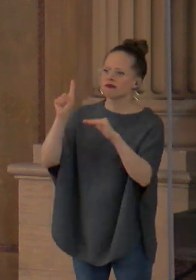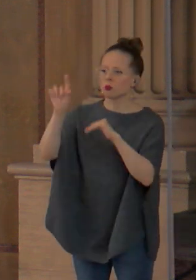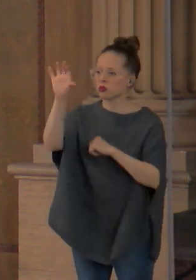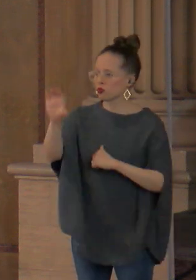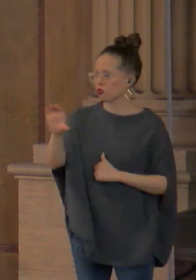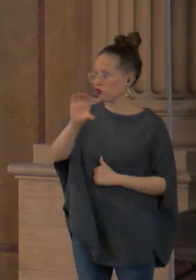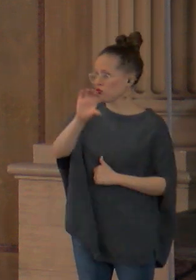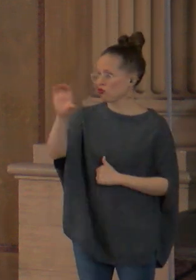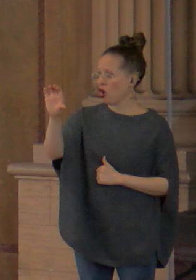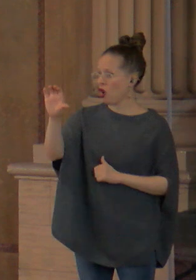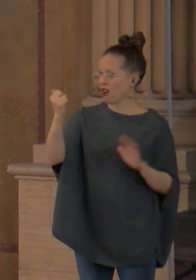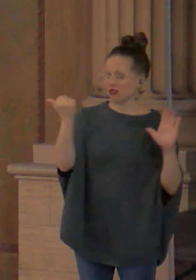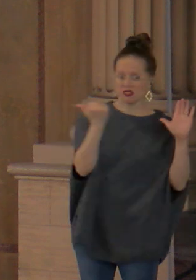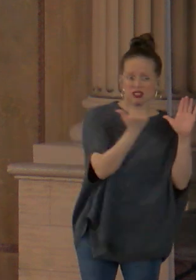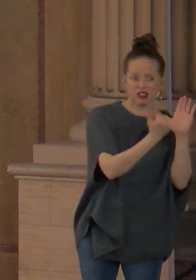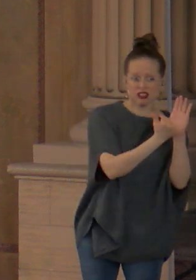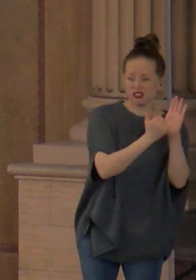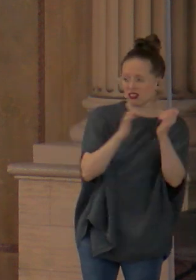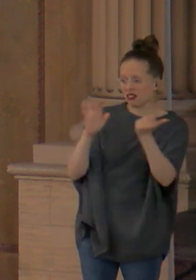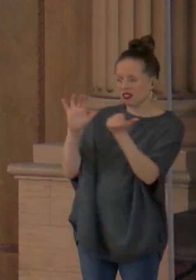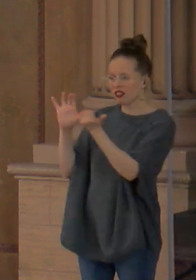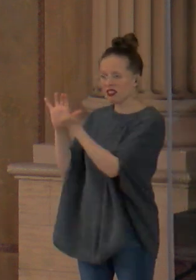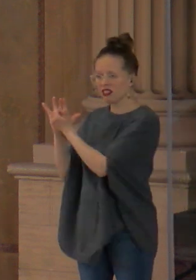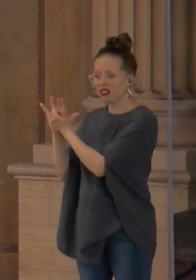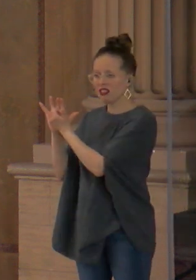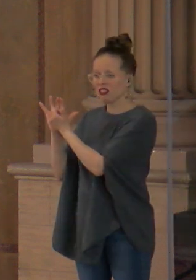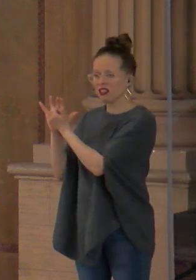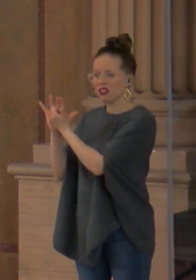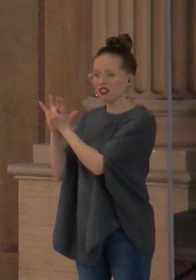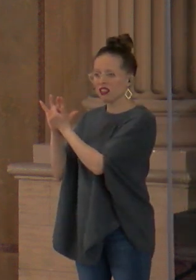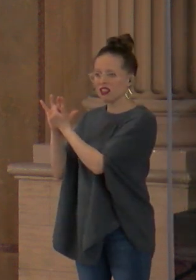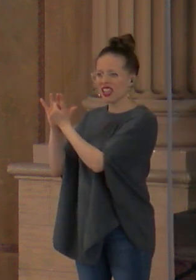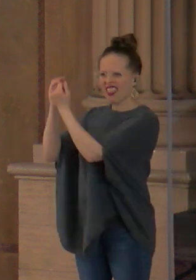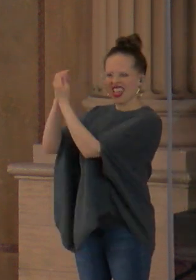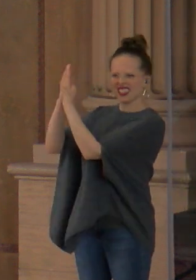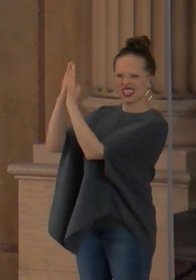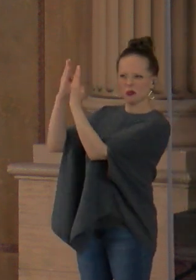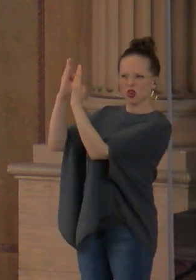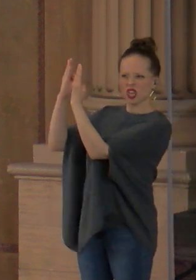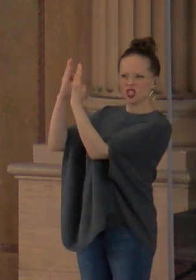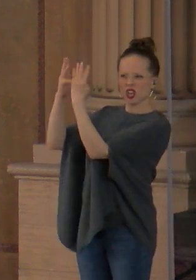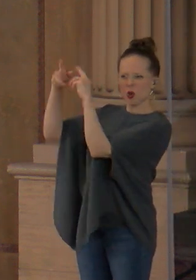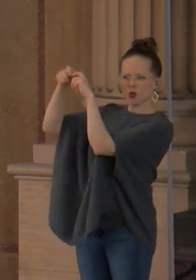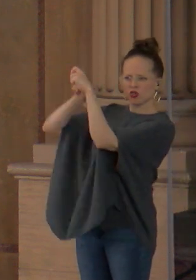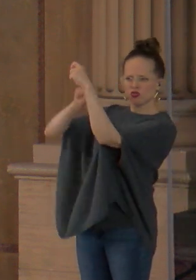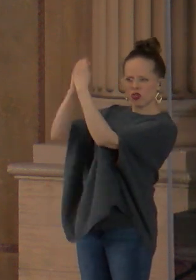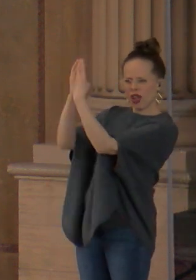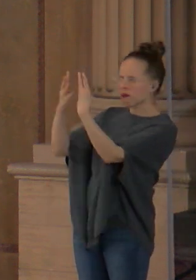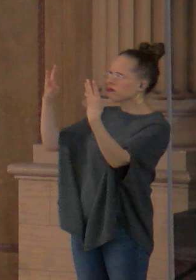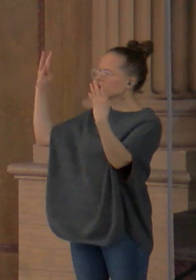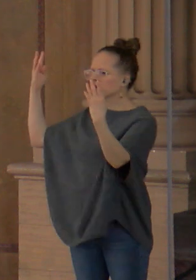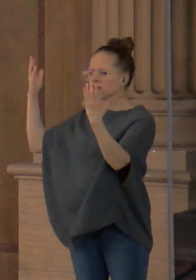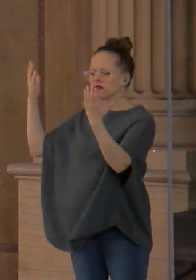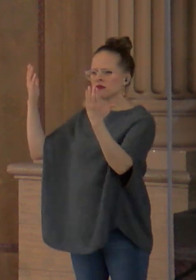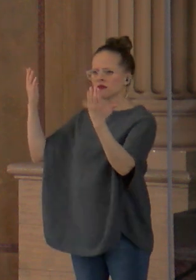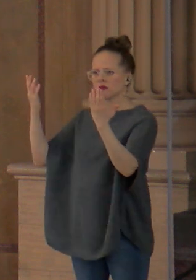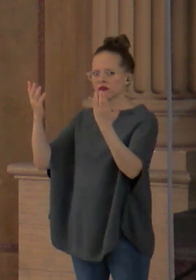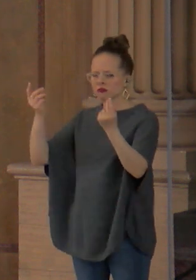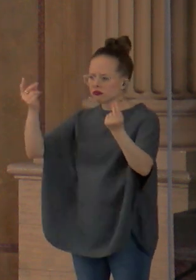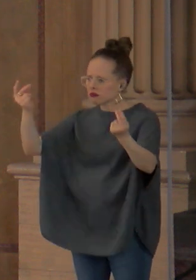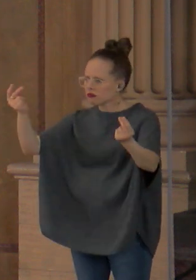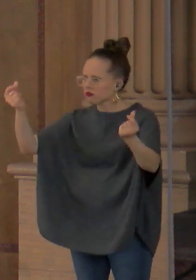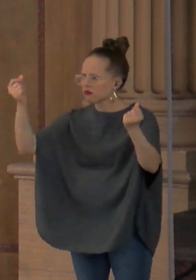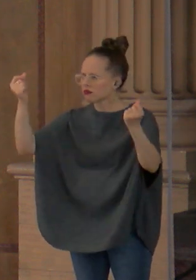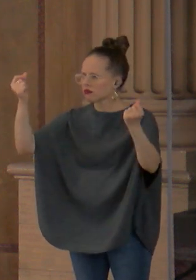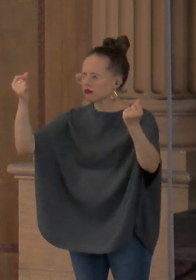And when he hung there, the veil that separated God from people was ripped down the middle. That mountain, the one that he was talking about, that quaked and